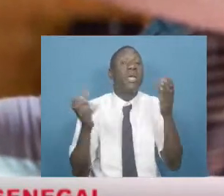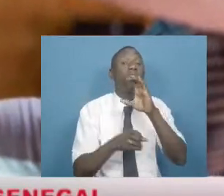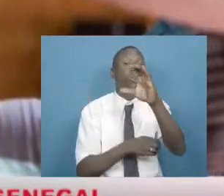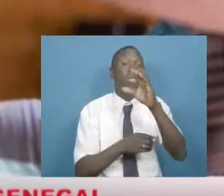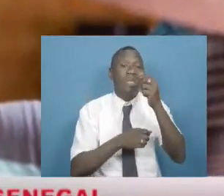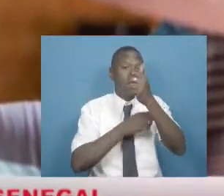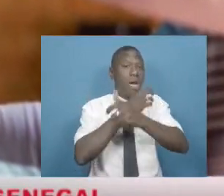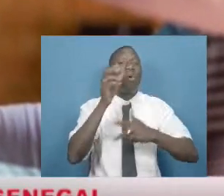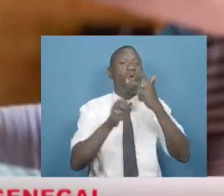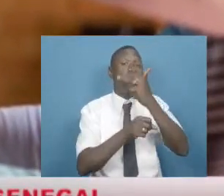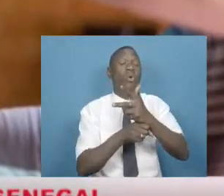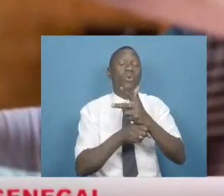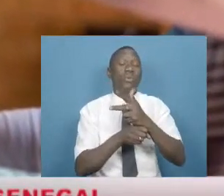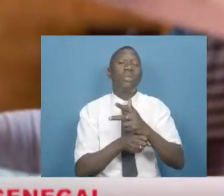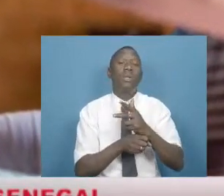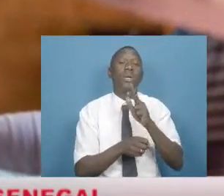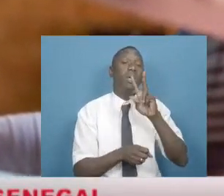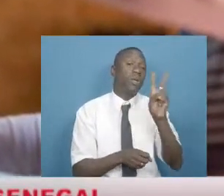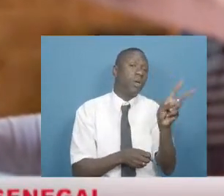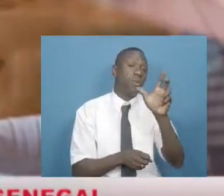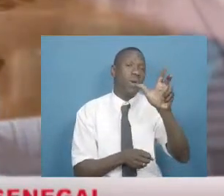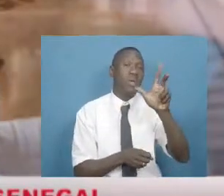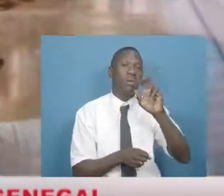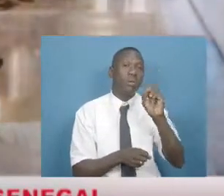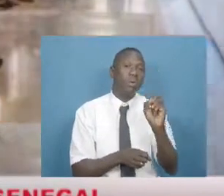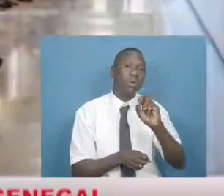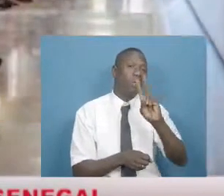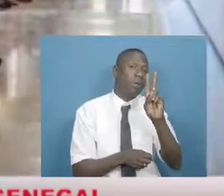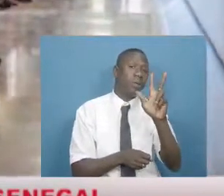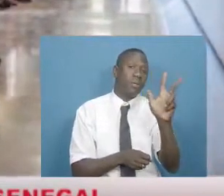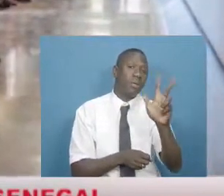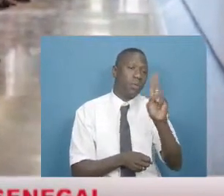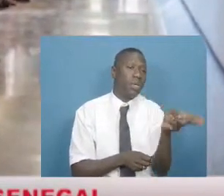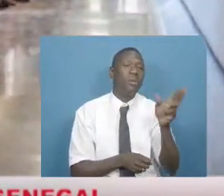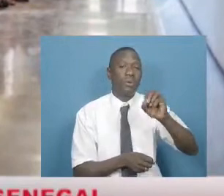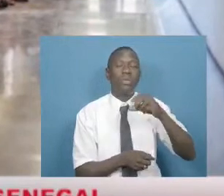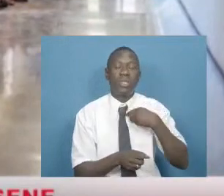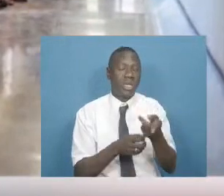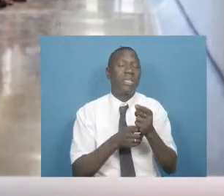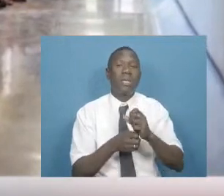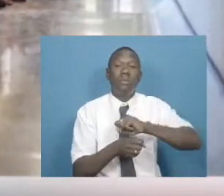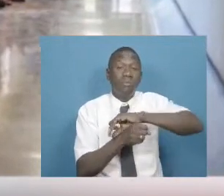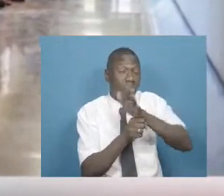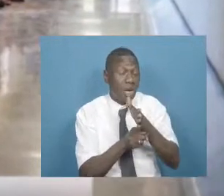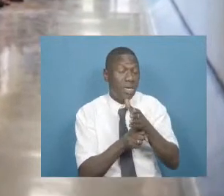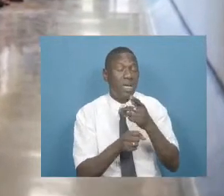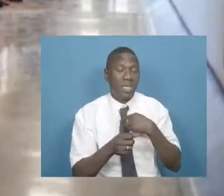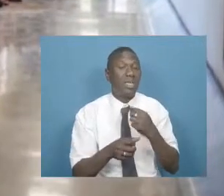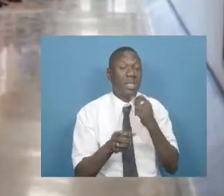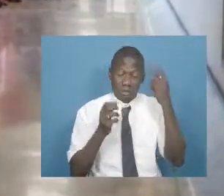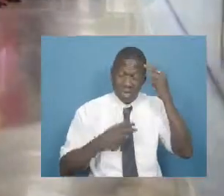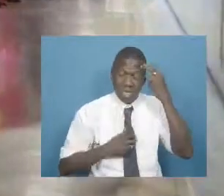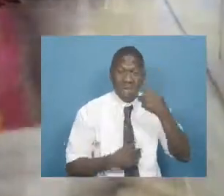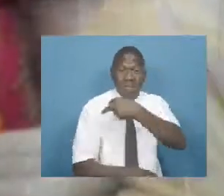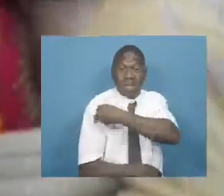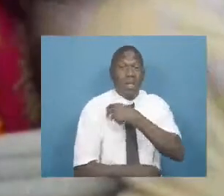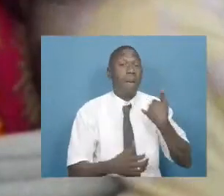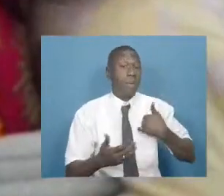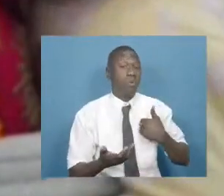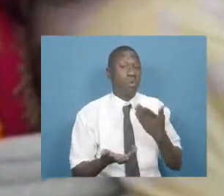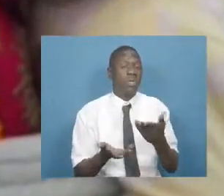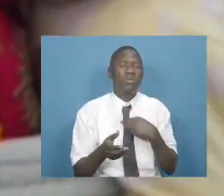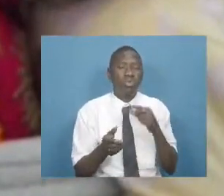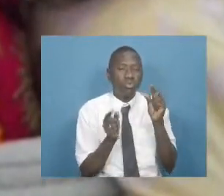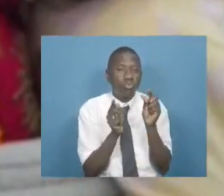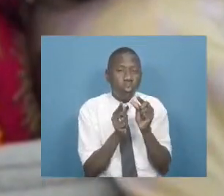around the world. The World Health Organization warns that cases of the new coronavirus variant are expected in vaccinated people, although in a